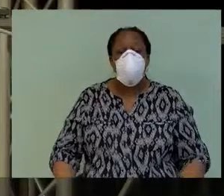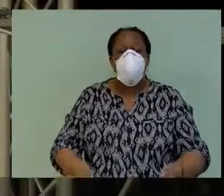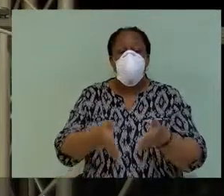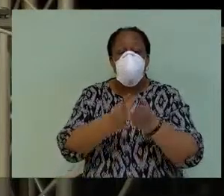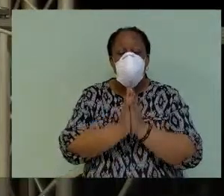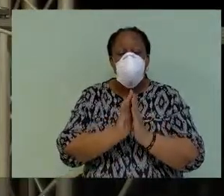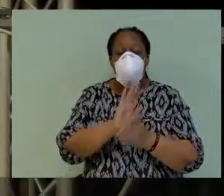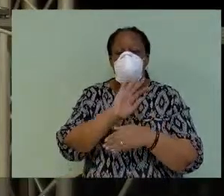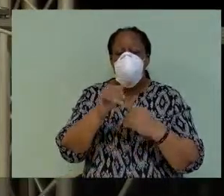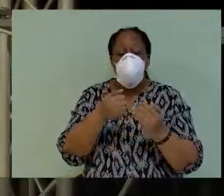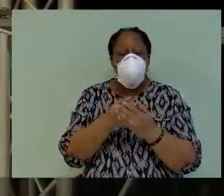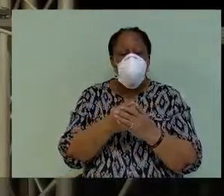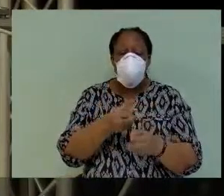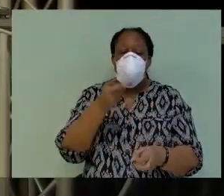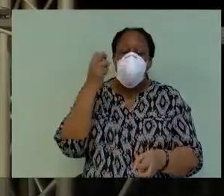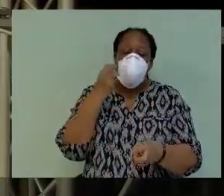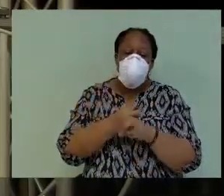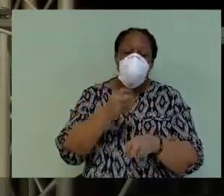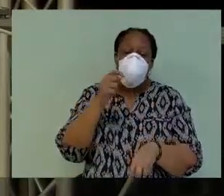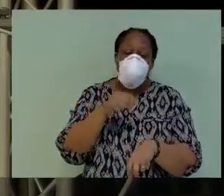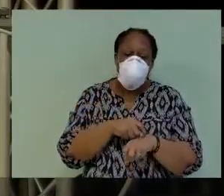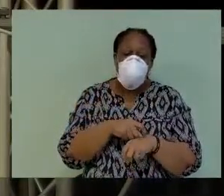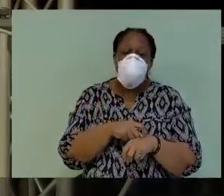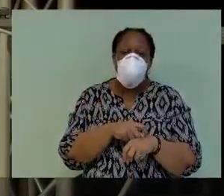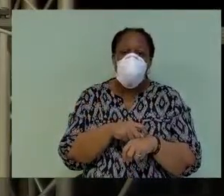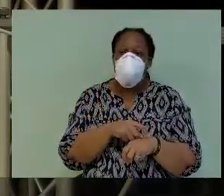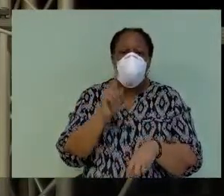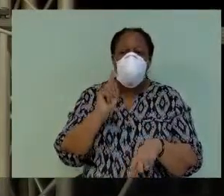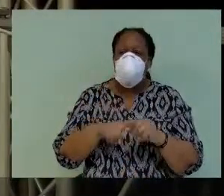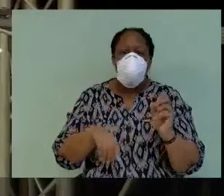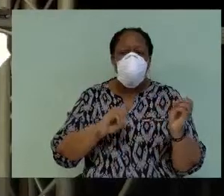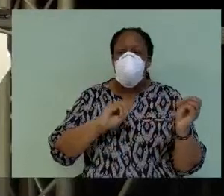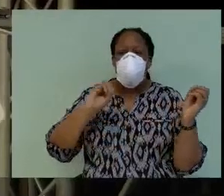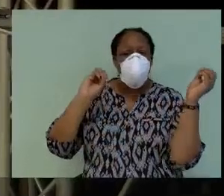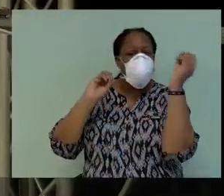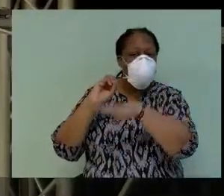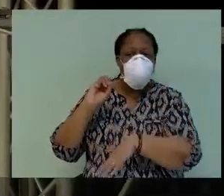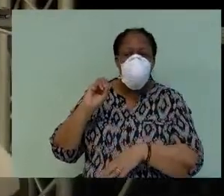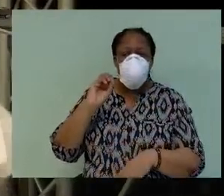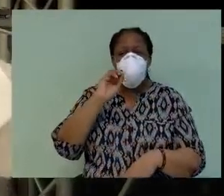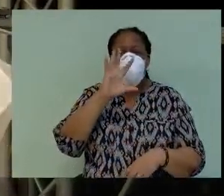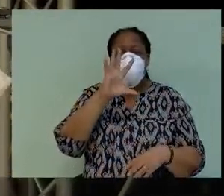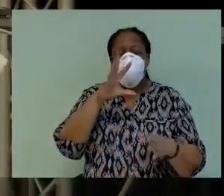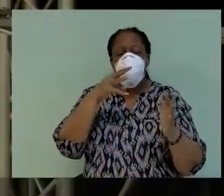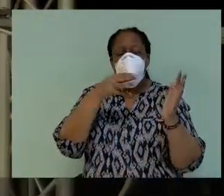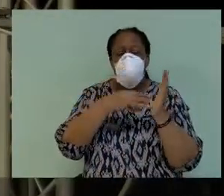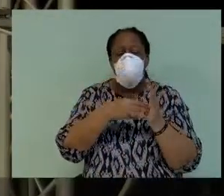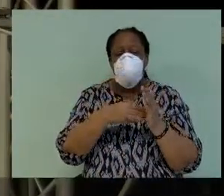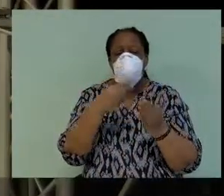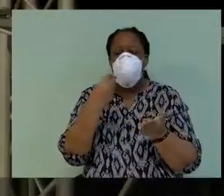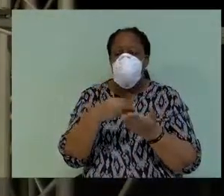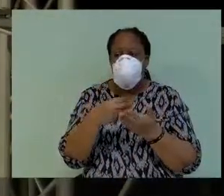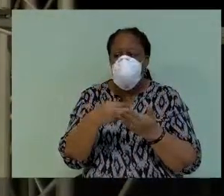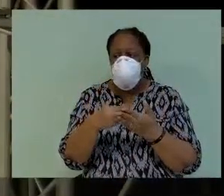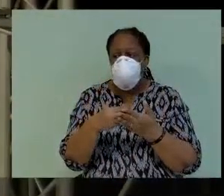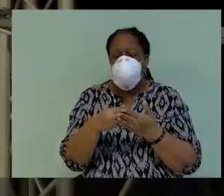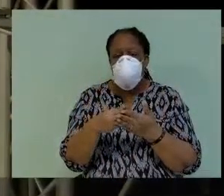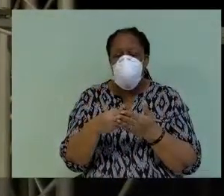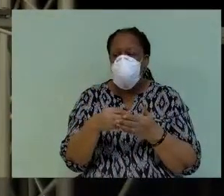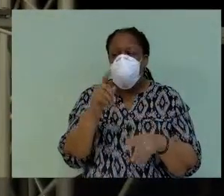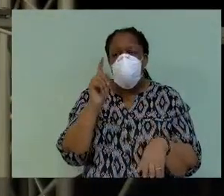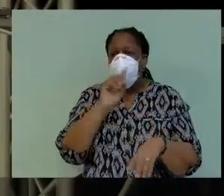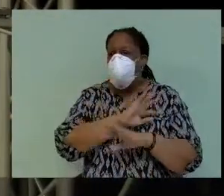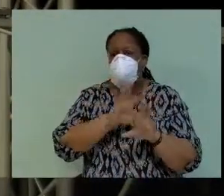these trying times and hard times, I can't lose $5,000. I don't know about you. I don't want to go to jail for 6